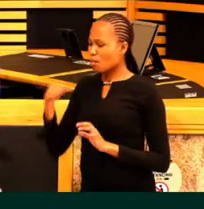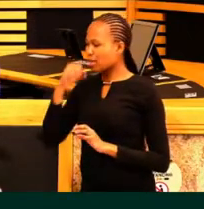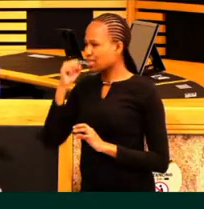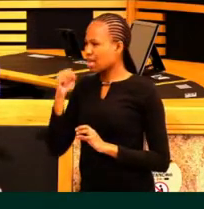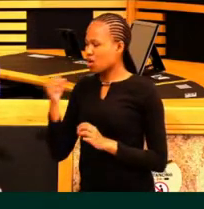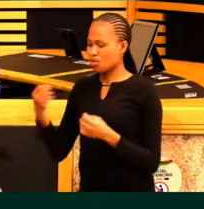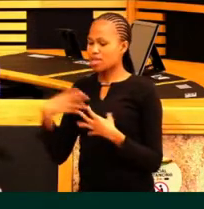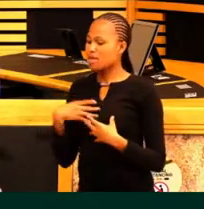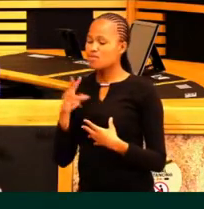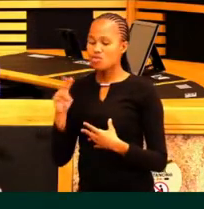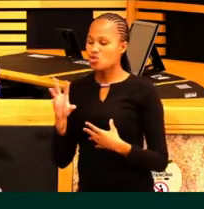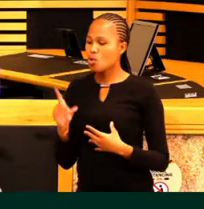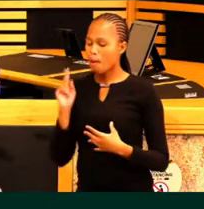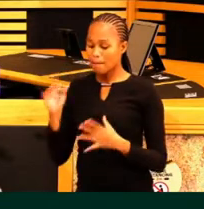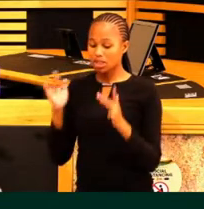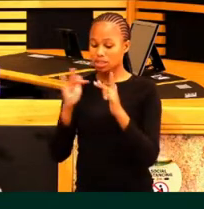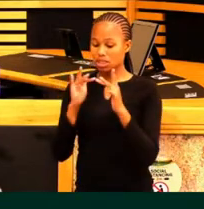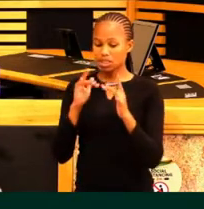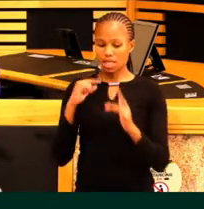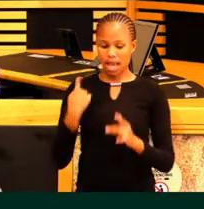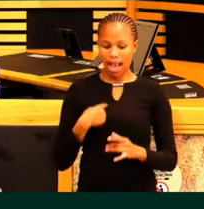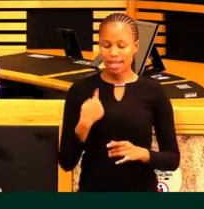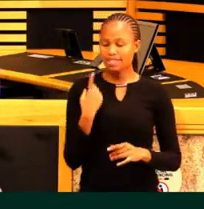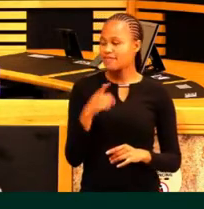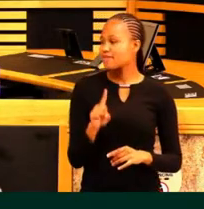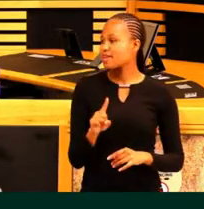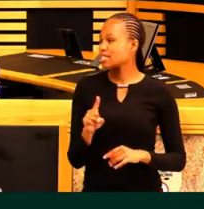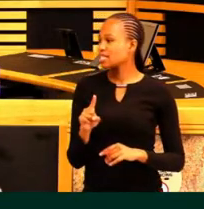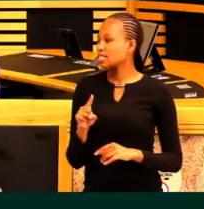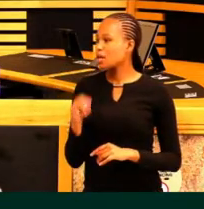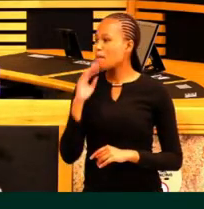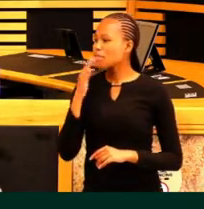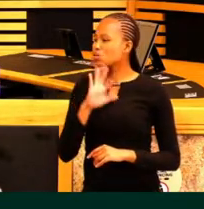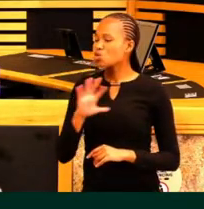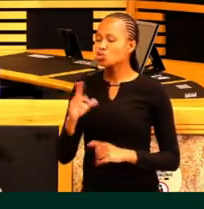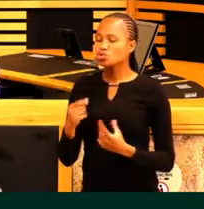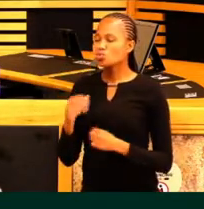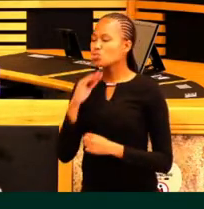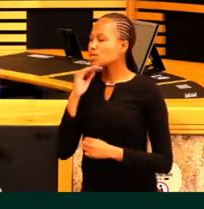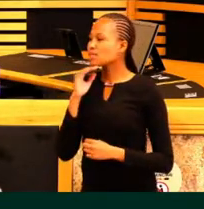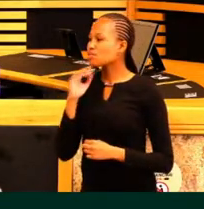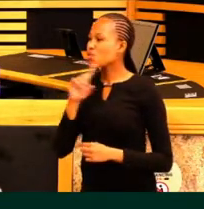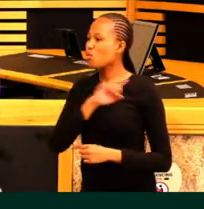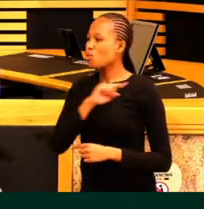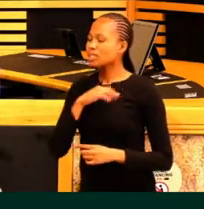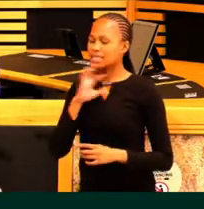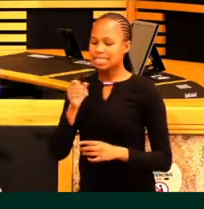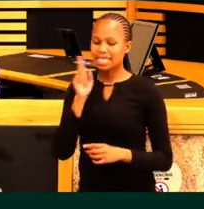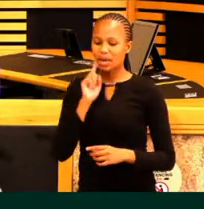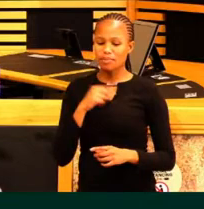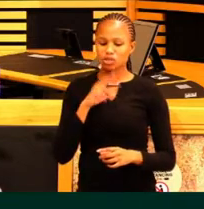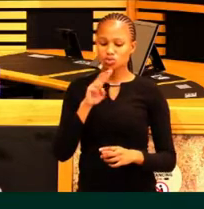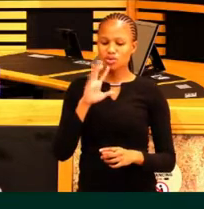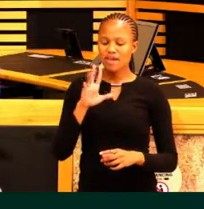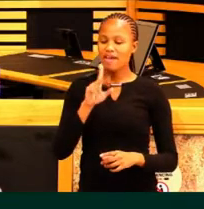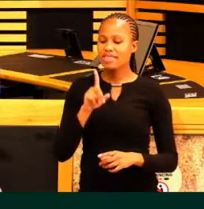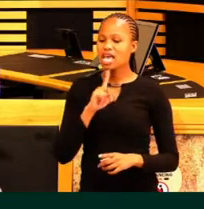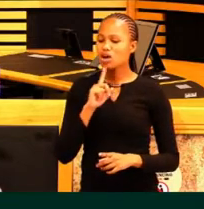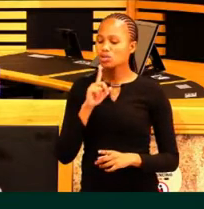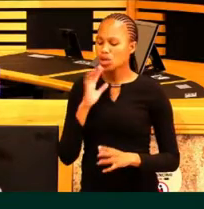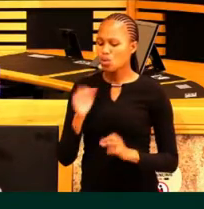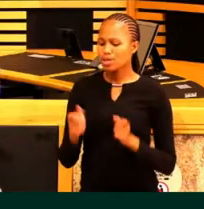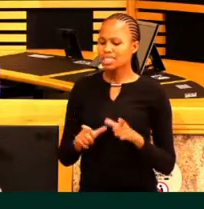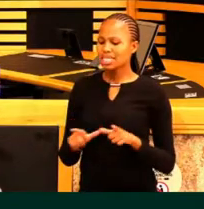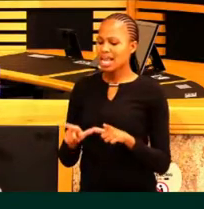now we feel that the consultation was not done enough because since I would start happy 25 000 so when's the license